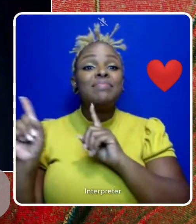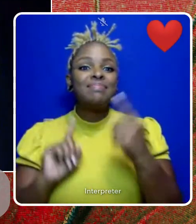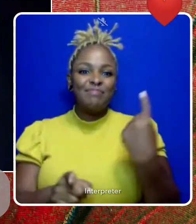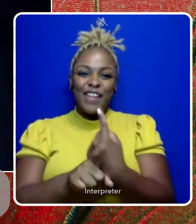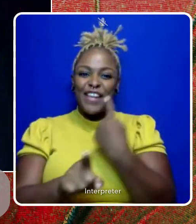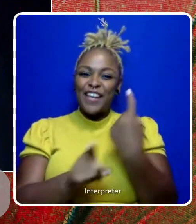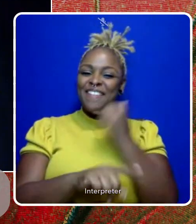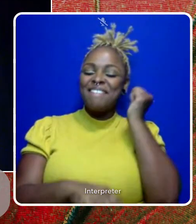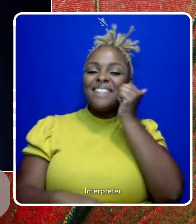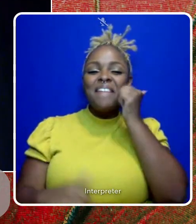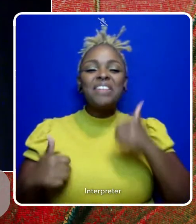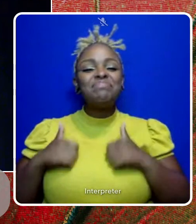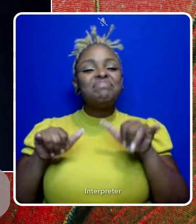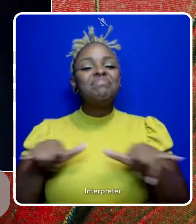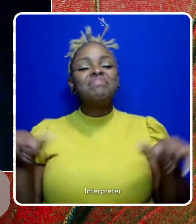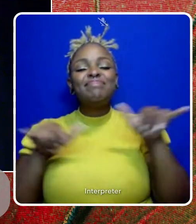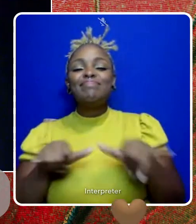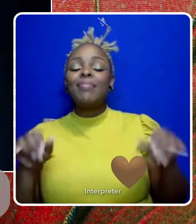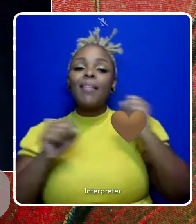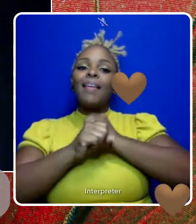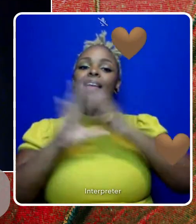promise.